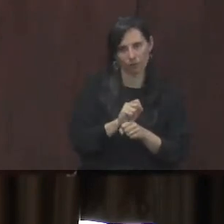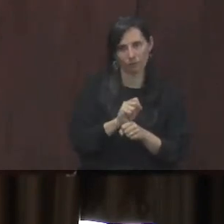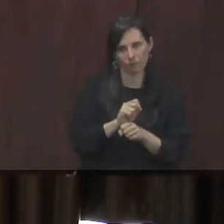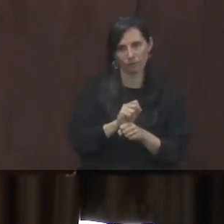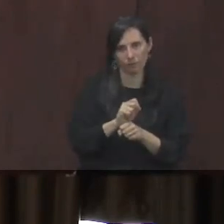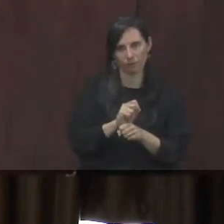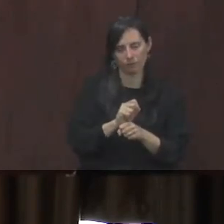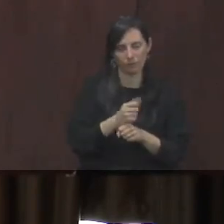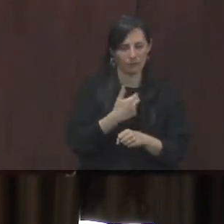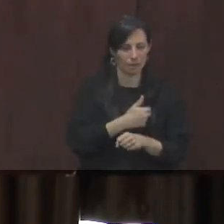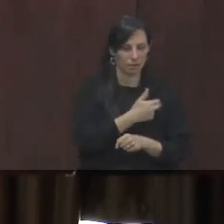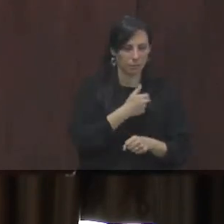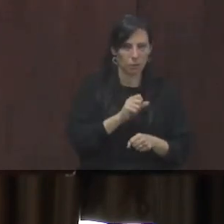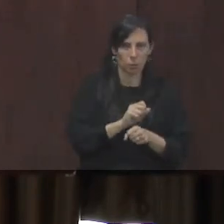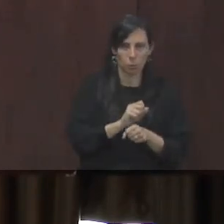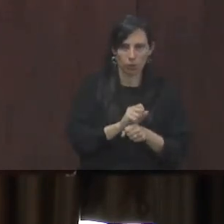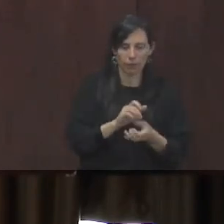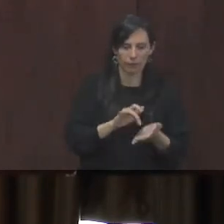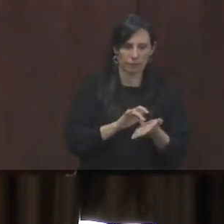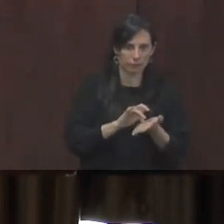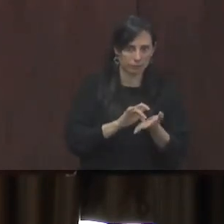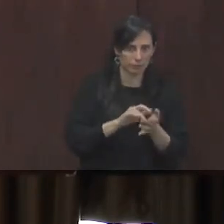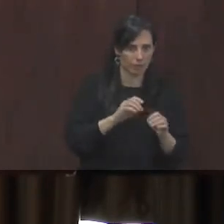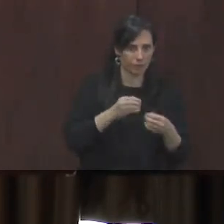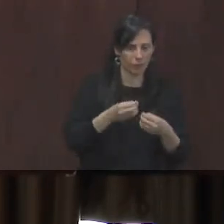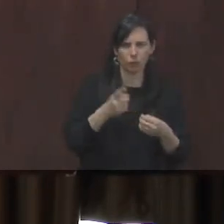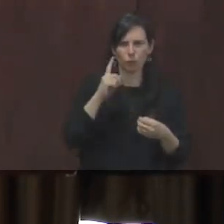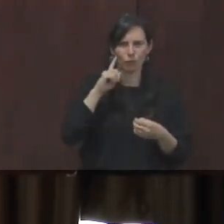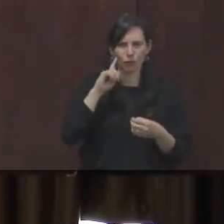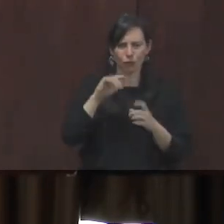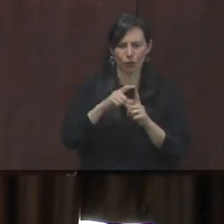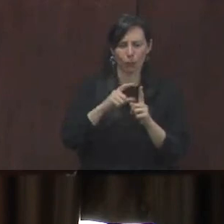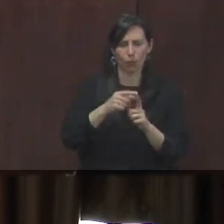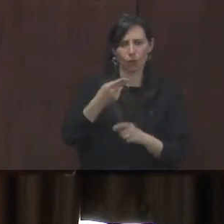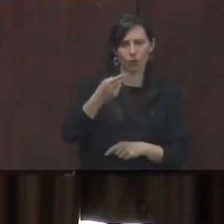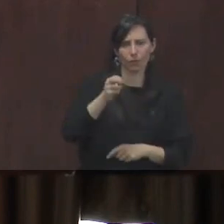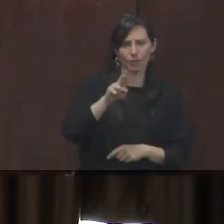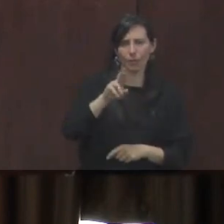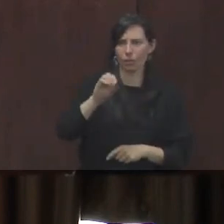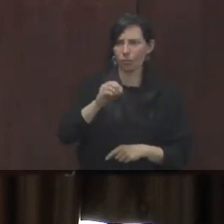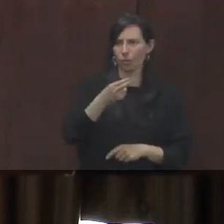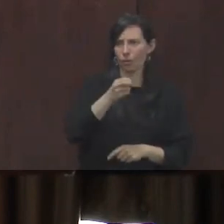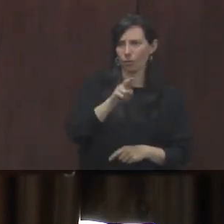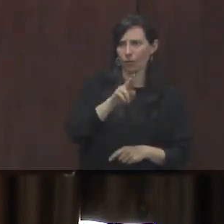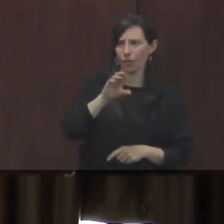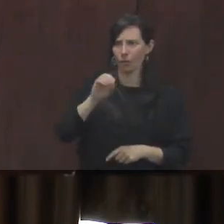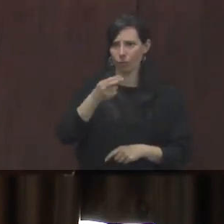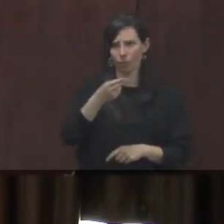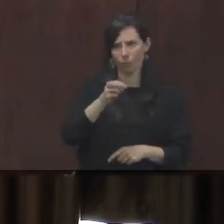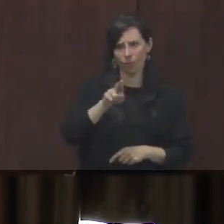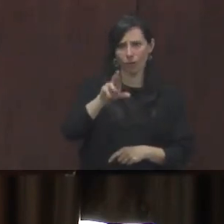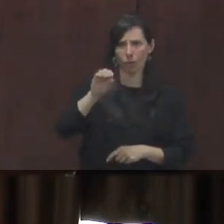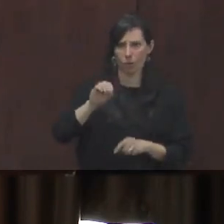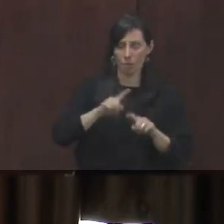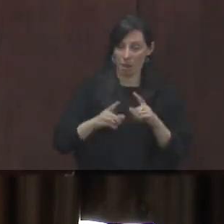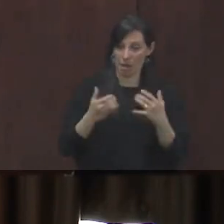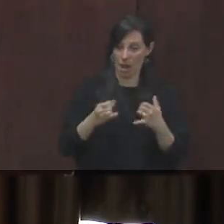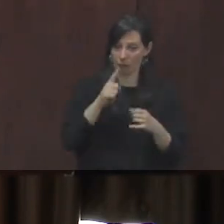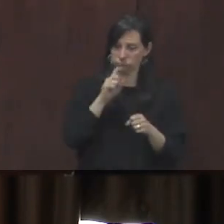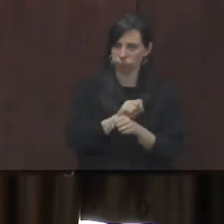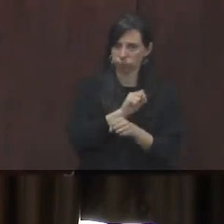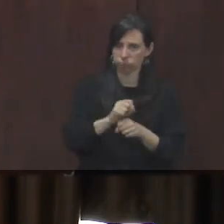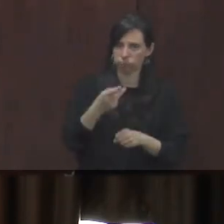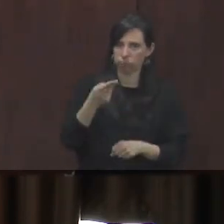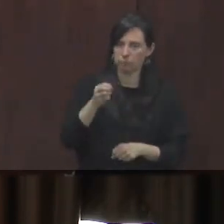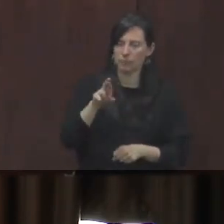you've heard it since the dawn of the pandemic that they're the heroes, but now they are really doing the heroic work here, and I just want to recognize